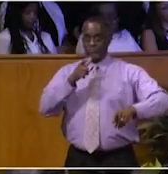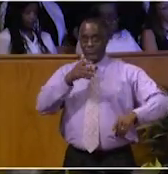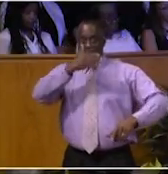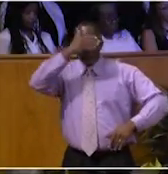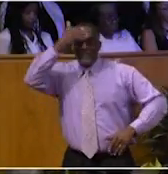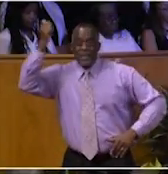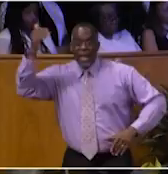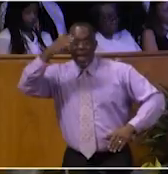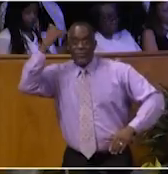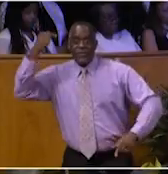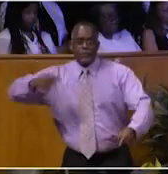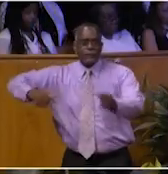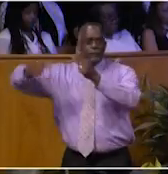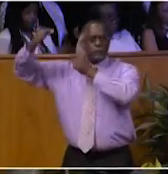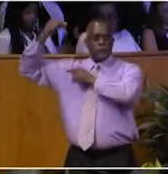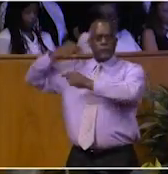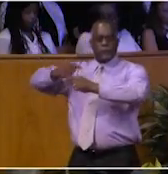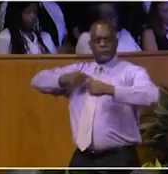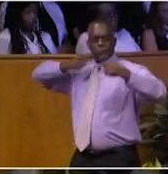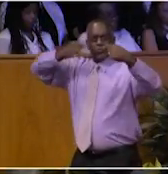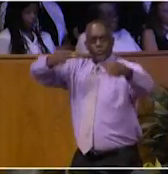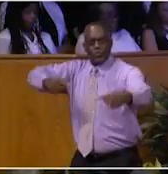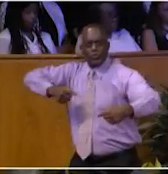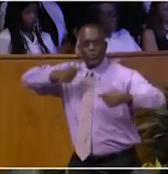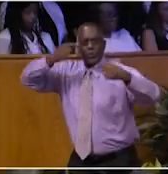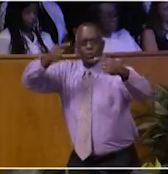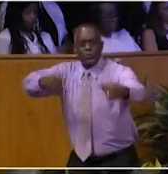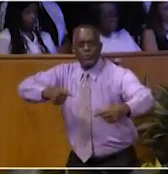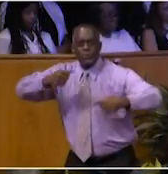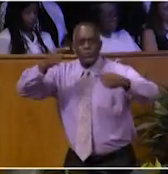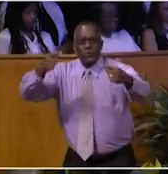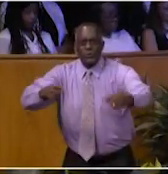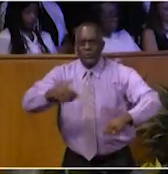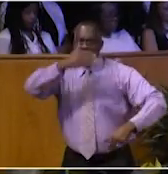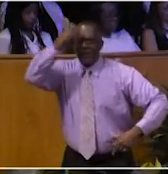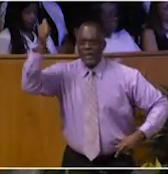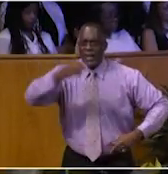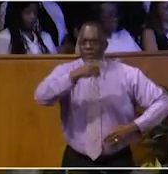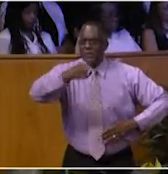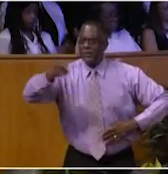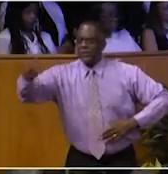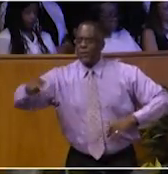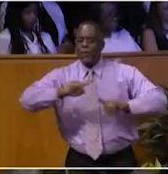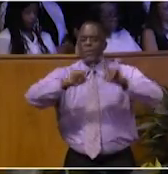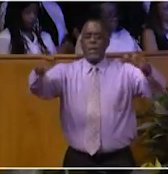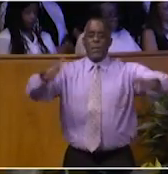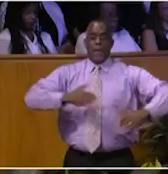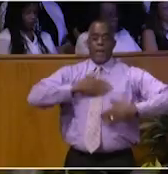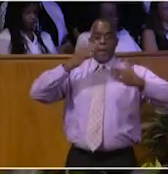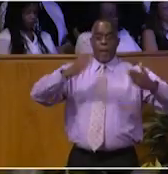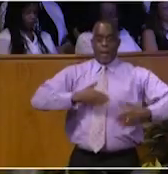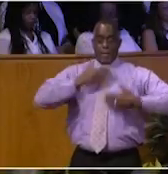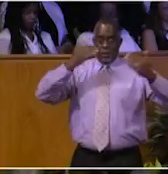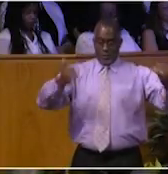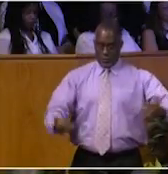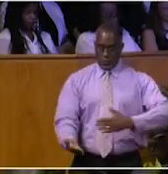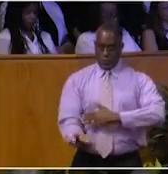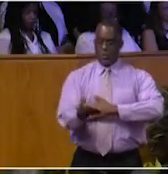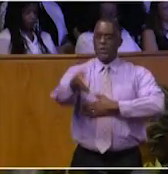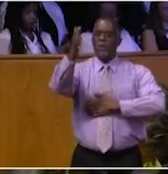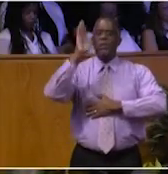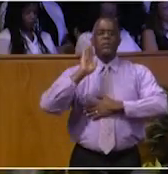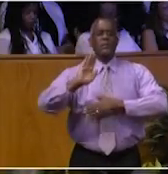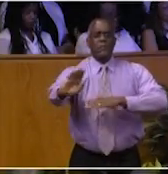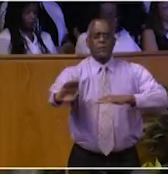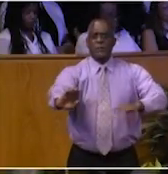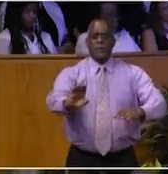forgotten from where we've come. But I'm so glad this morning that God has raised up young men and women from